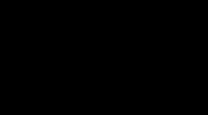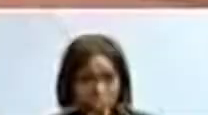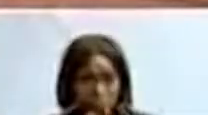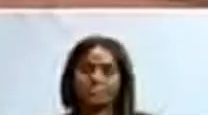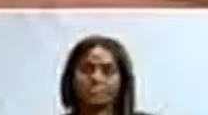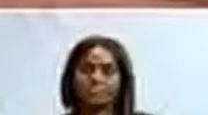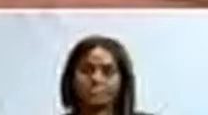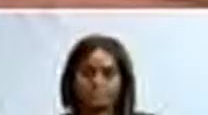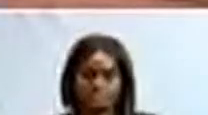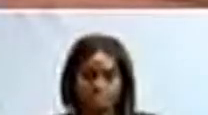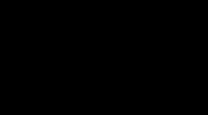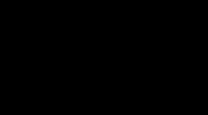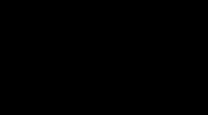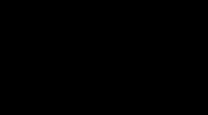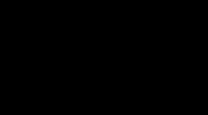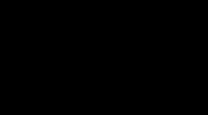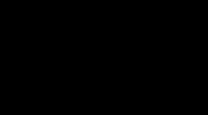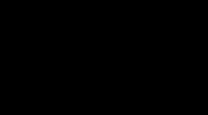and the